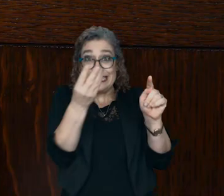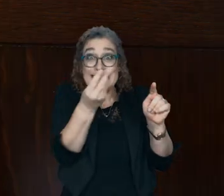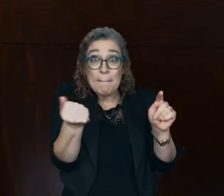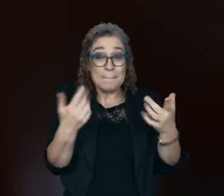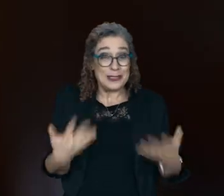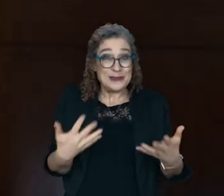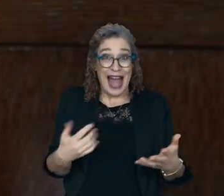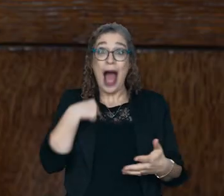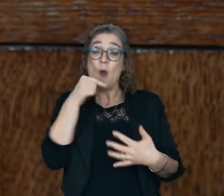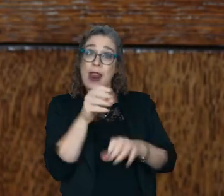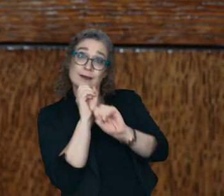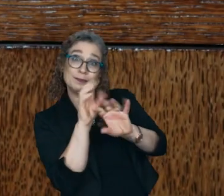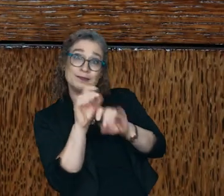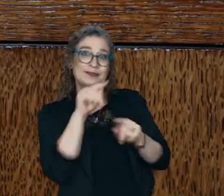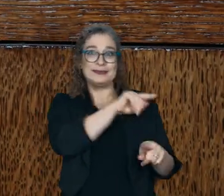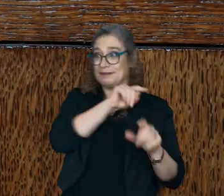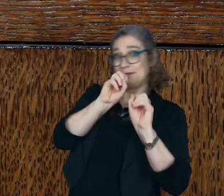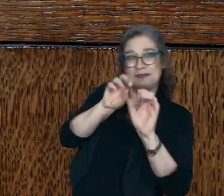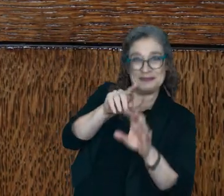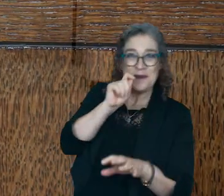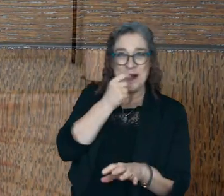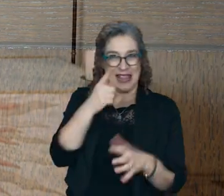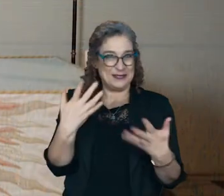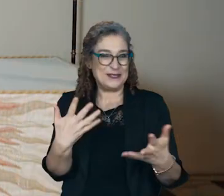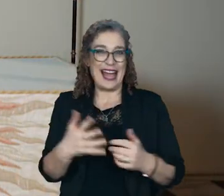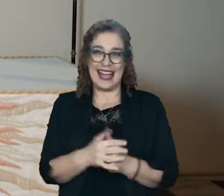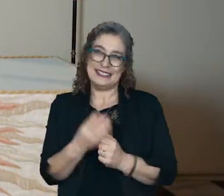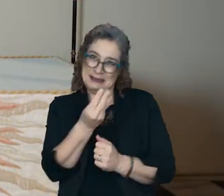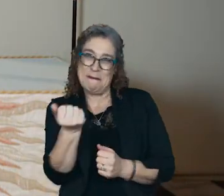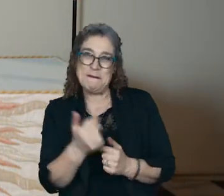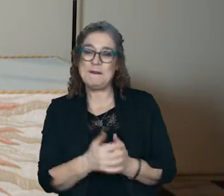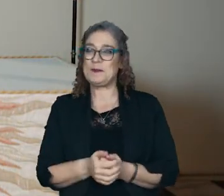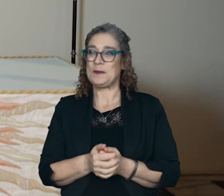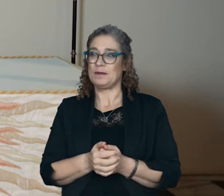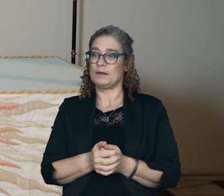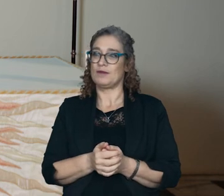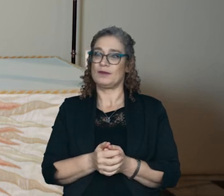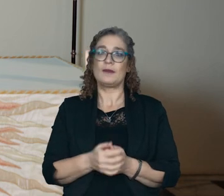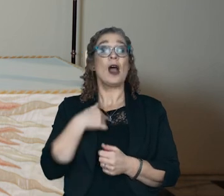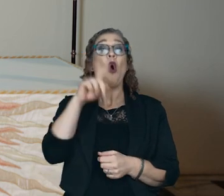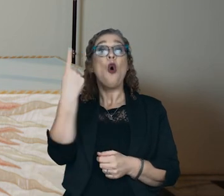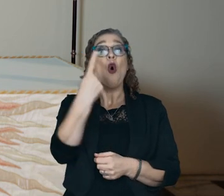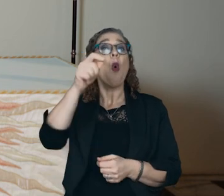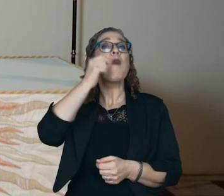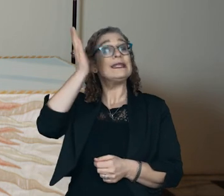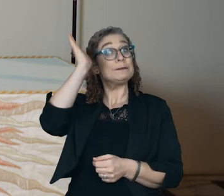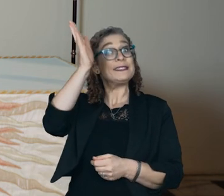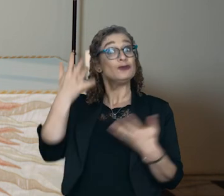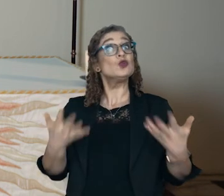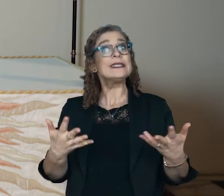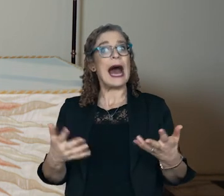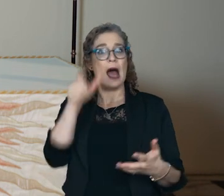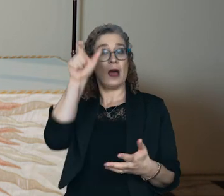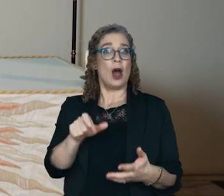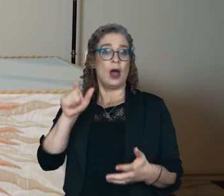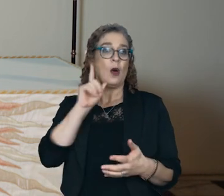from during this service today. Our preacher for this service is Sheran Harper, president of